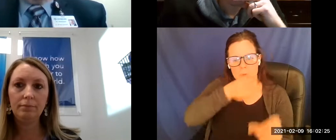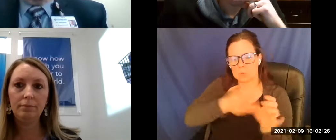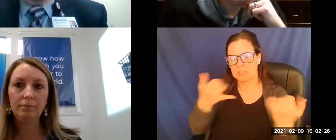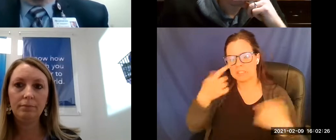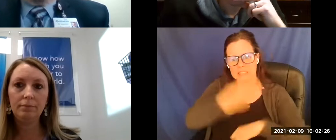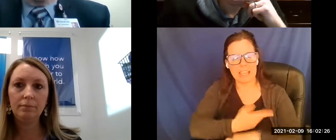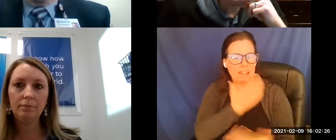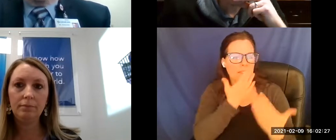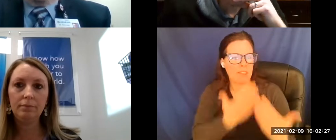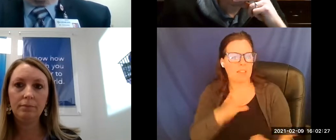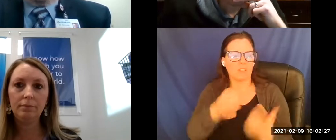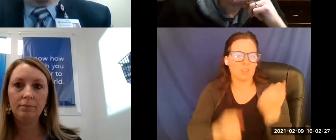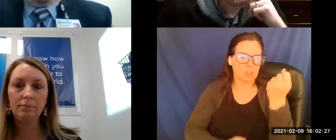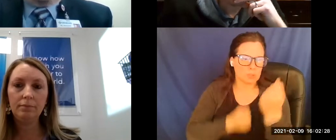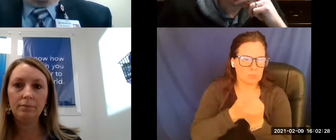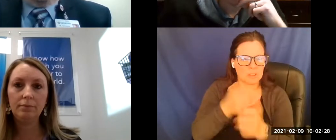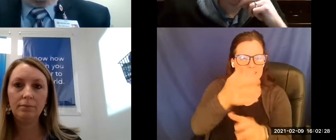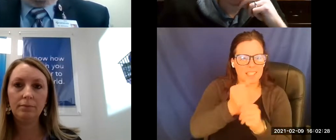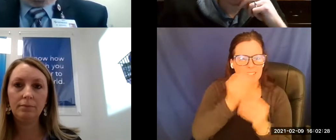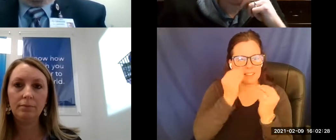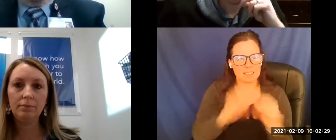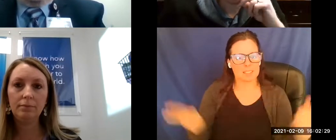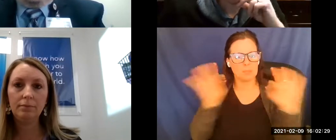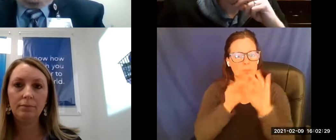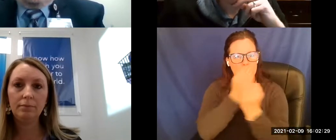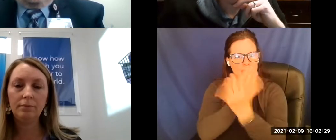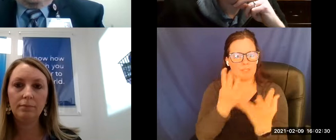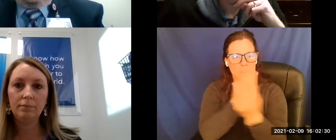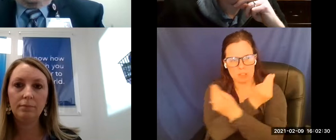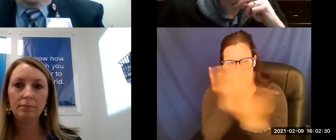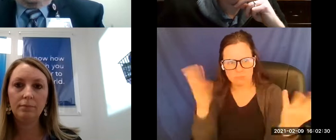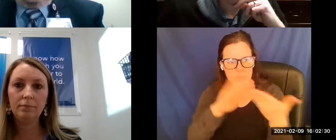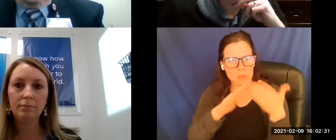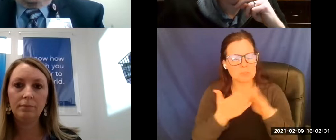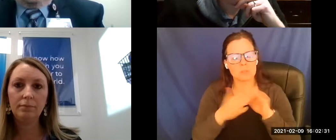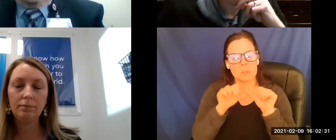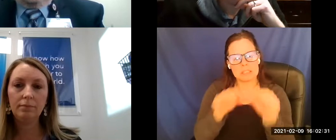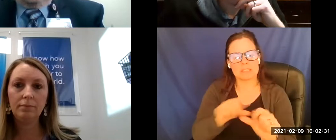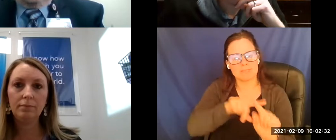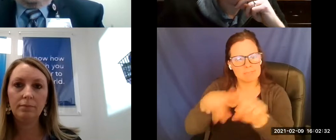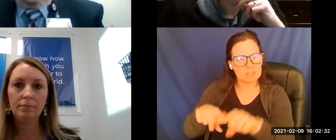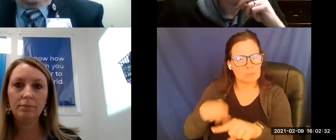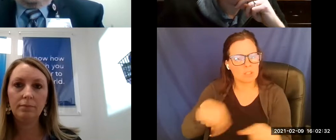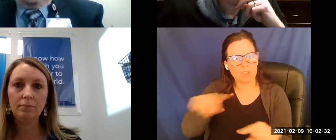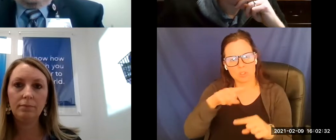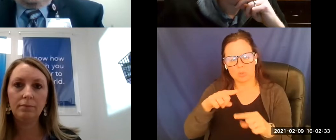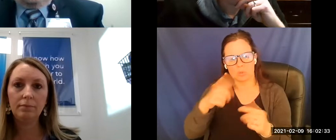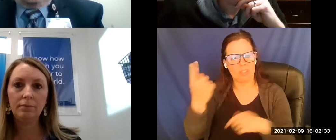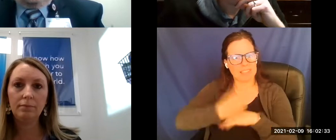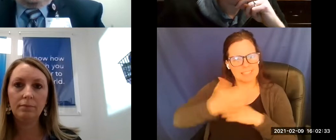your support in getting this important information out to the community, and we will continue relying on you in the days ahead as we receive more